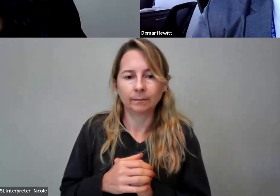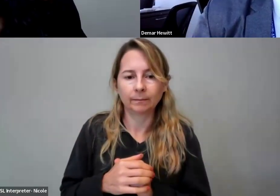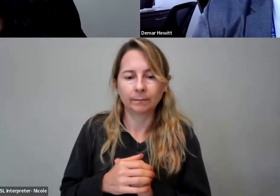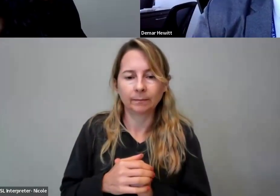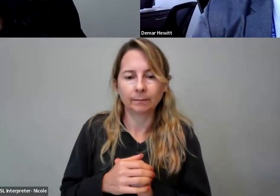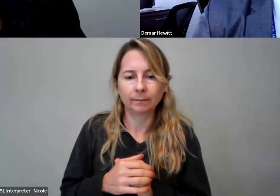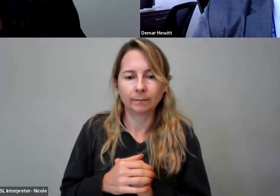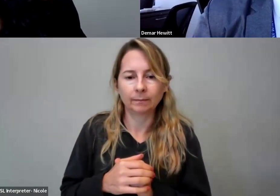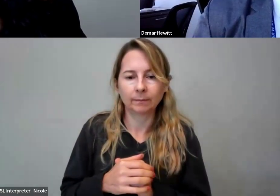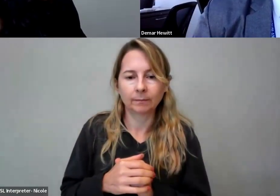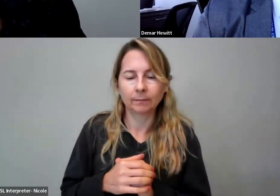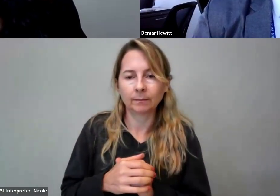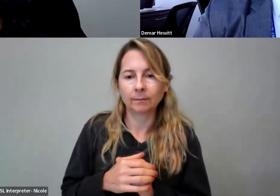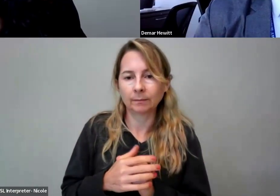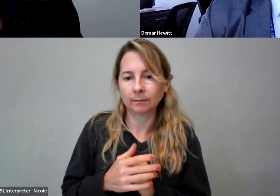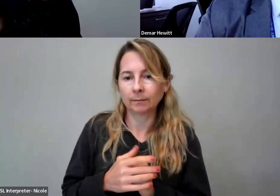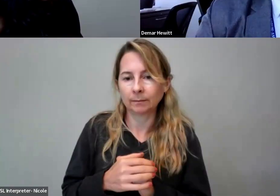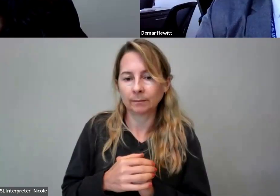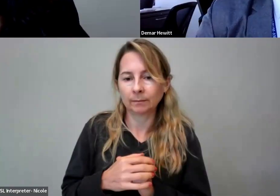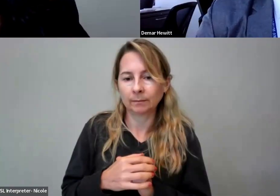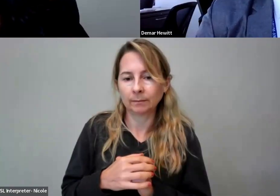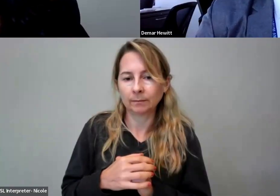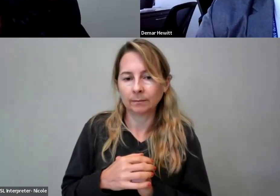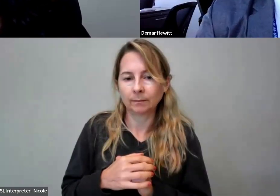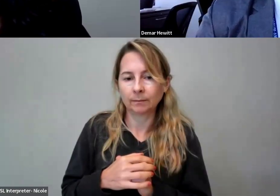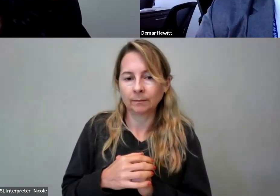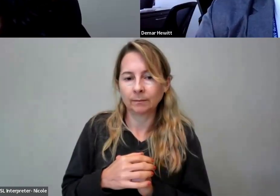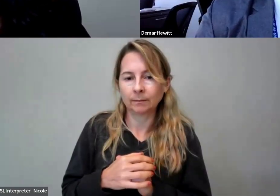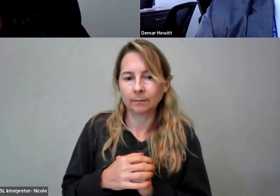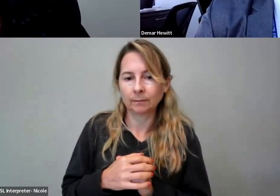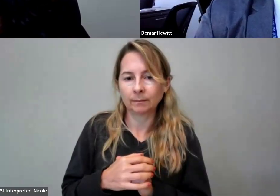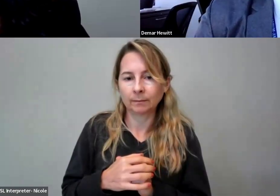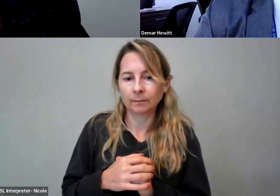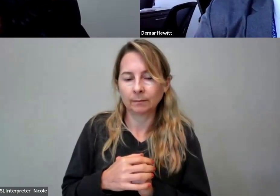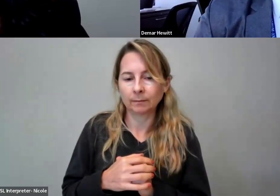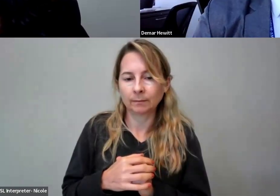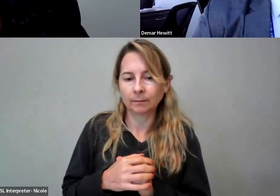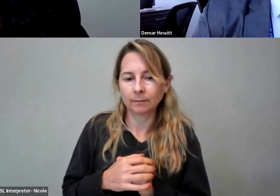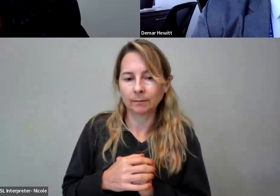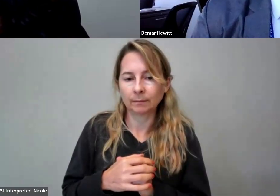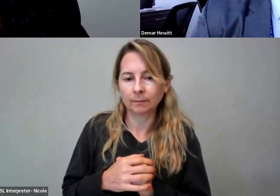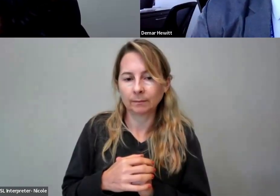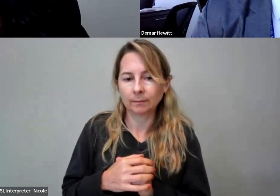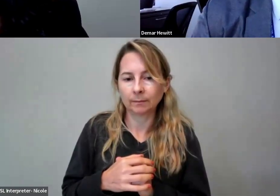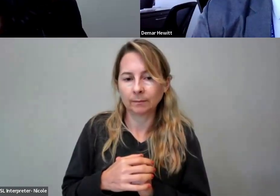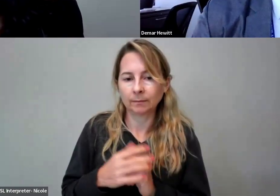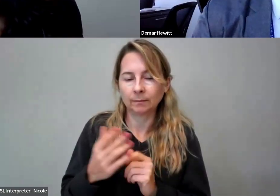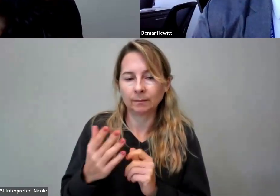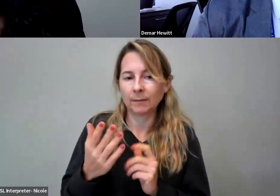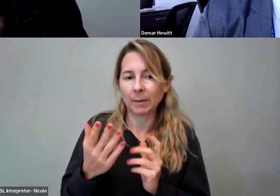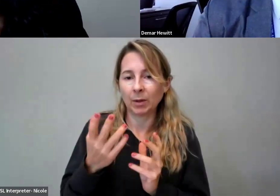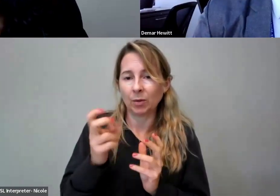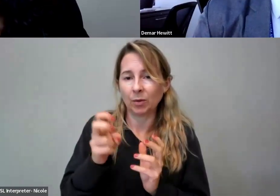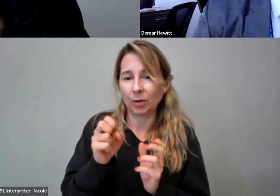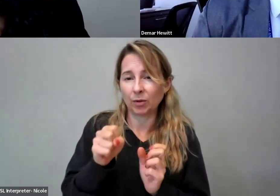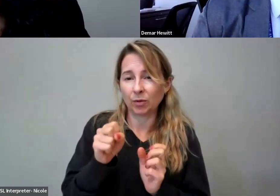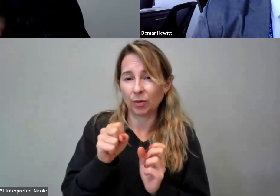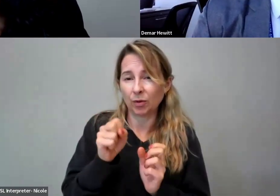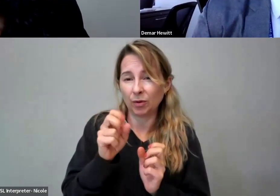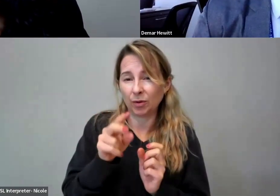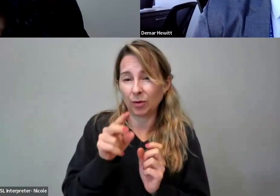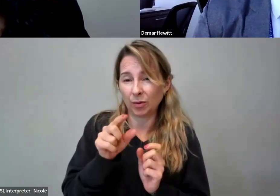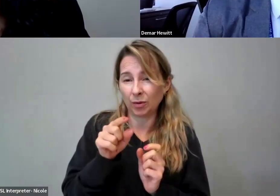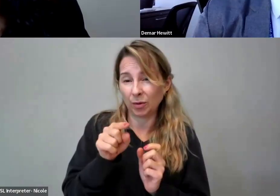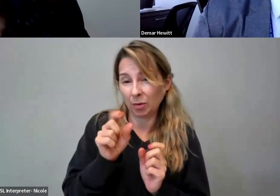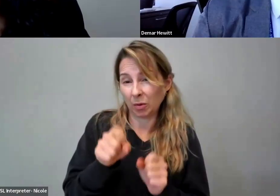are you able to transfer to what? I don't know how the transfer would work in this situation, but